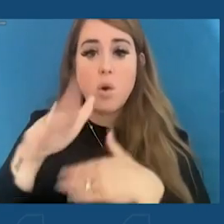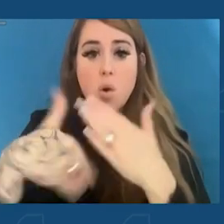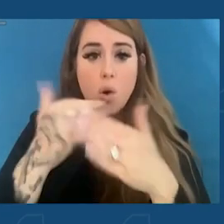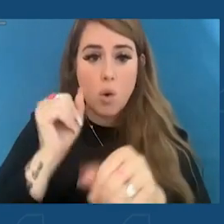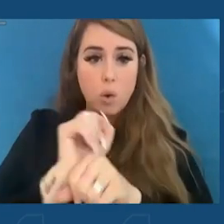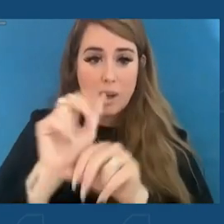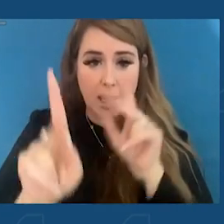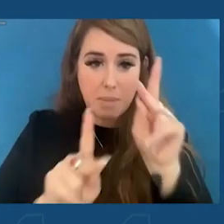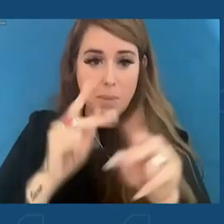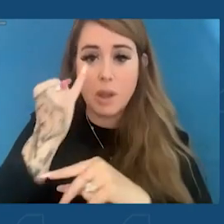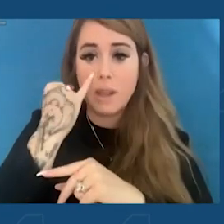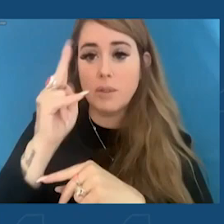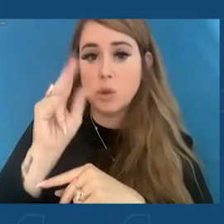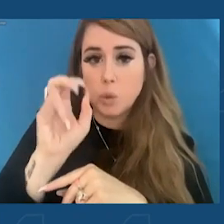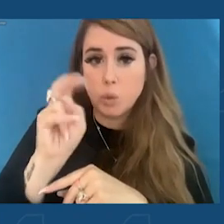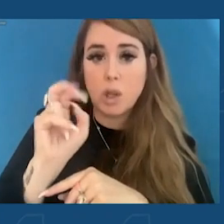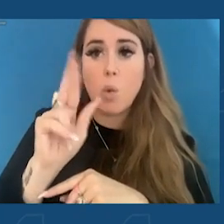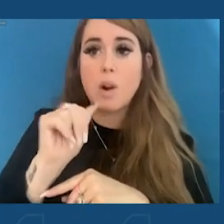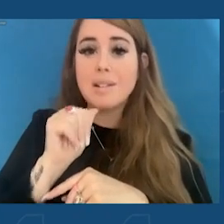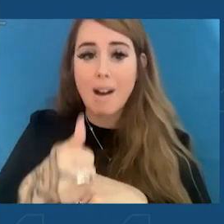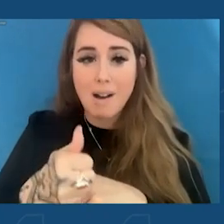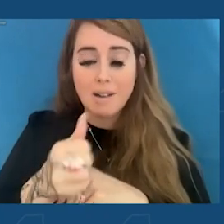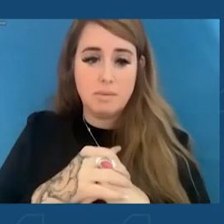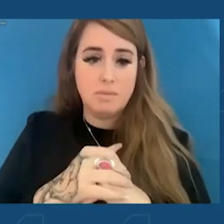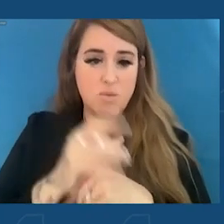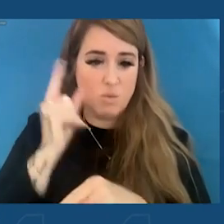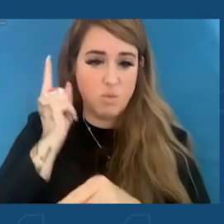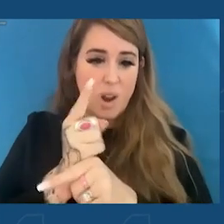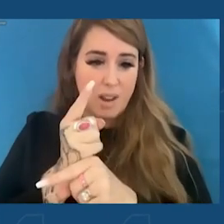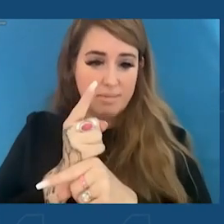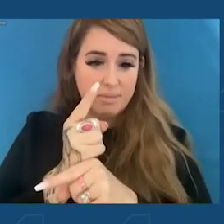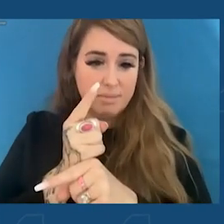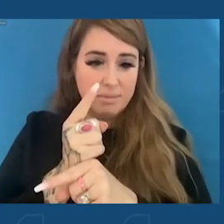or not. Right?